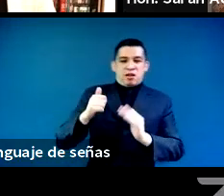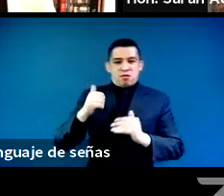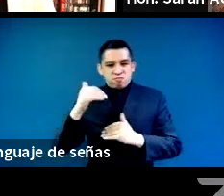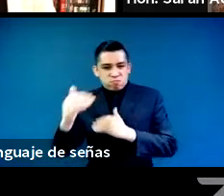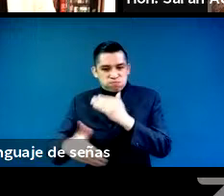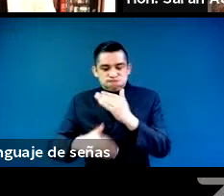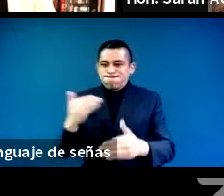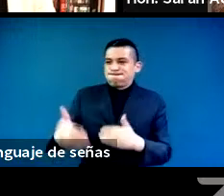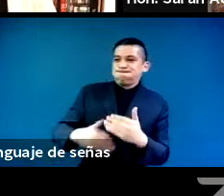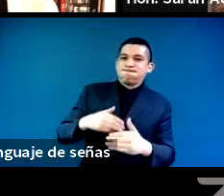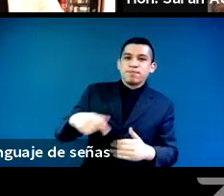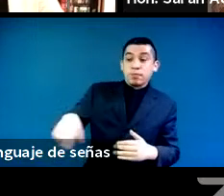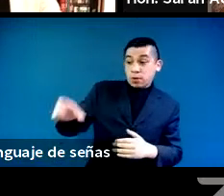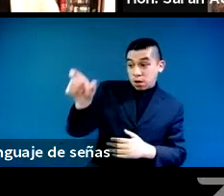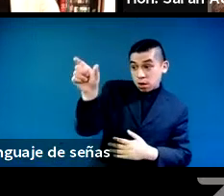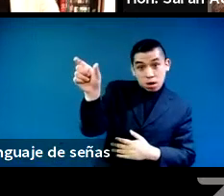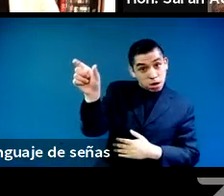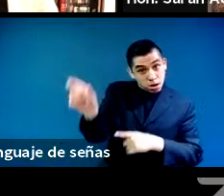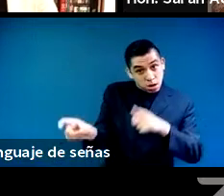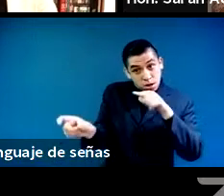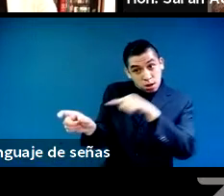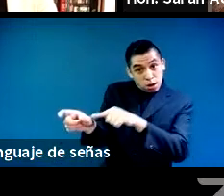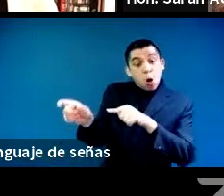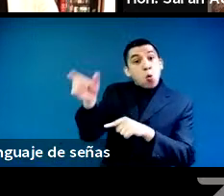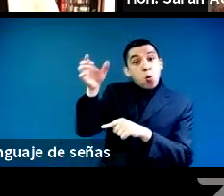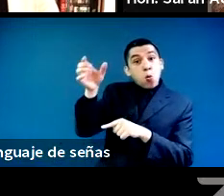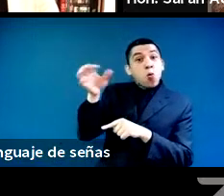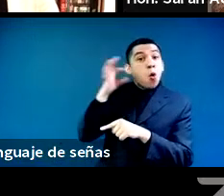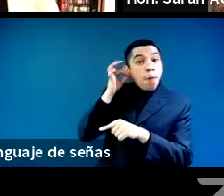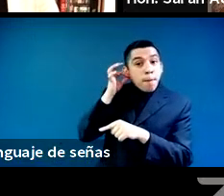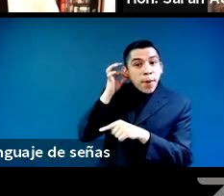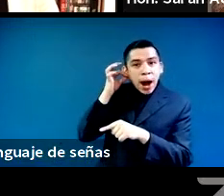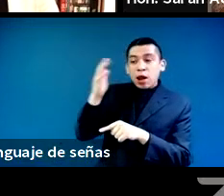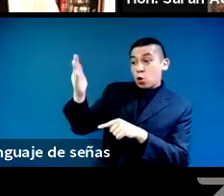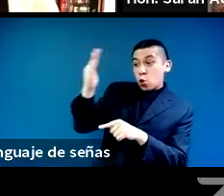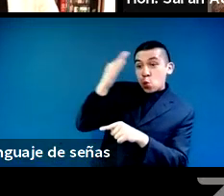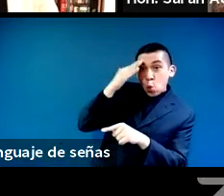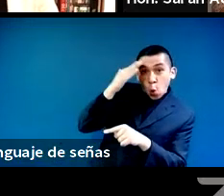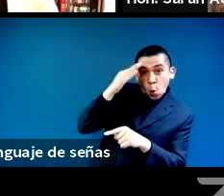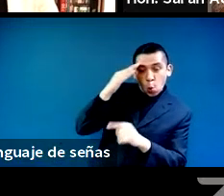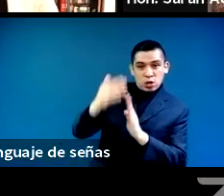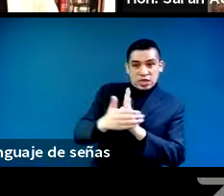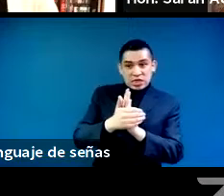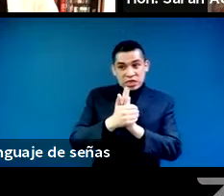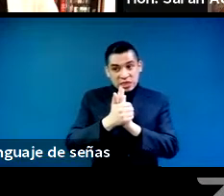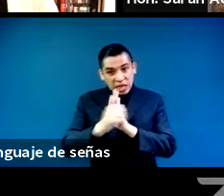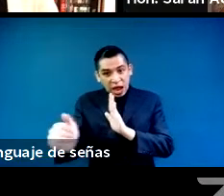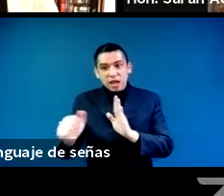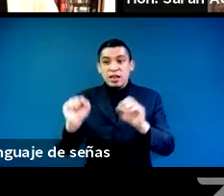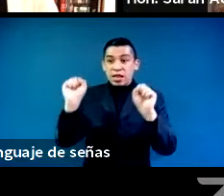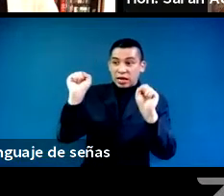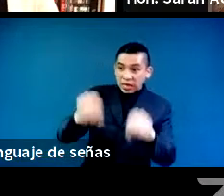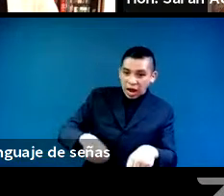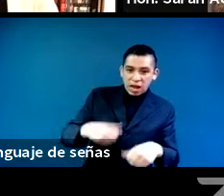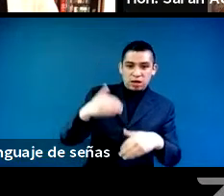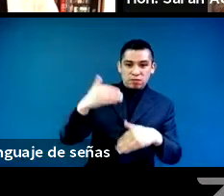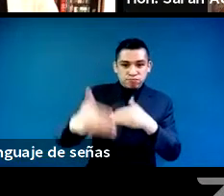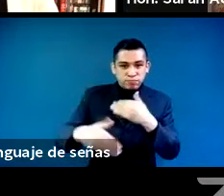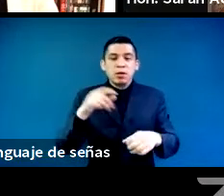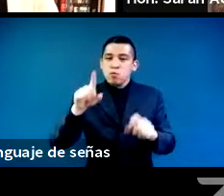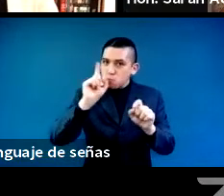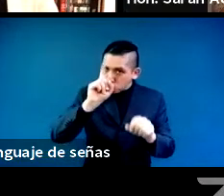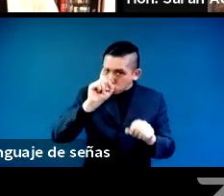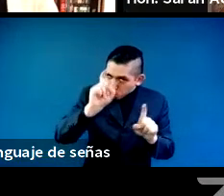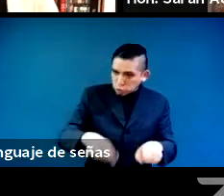themselves. Mentoring and development programs are a way for more experienced professionals to boost the career of women